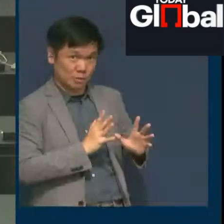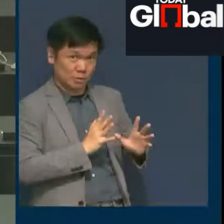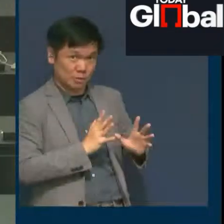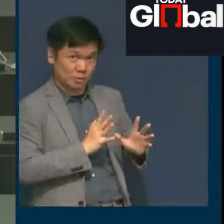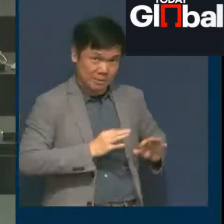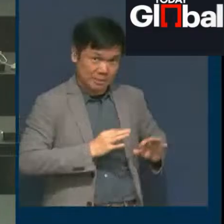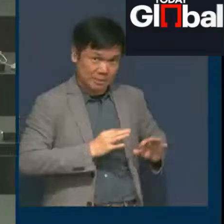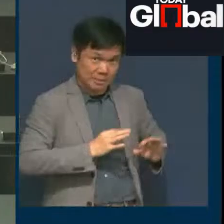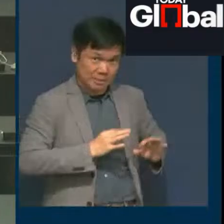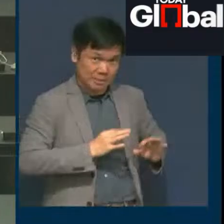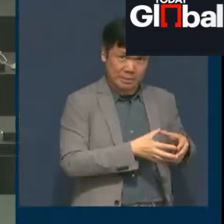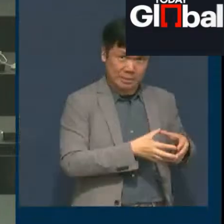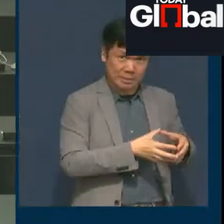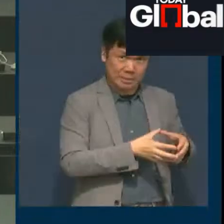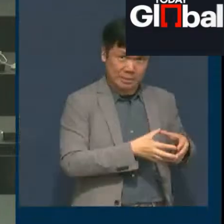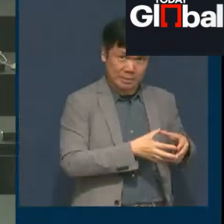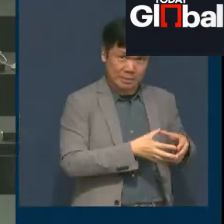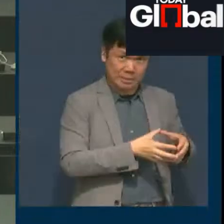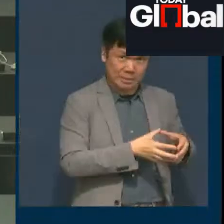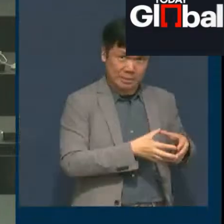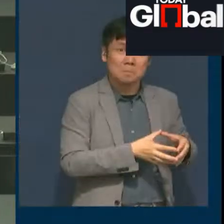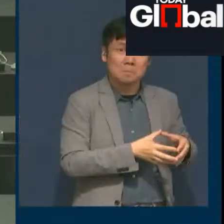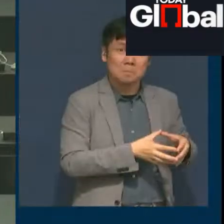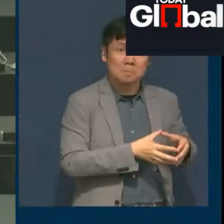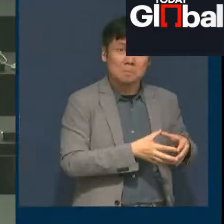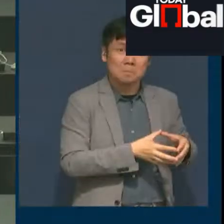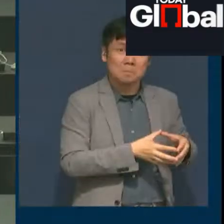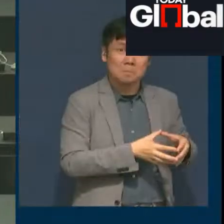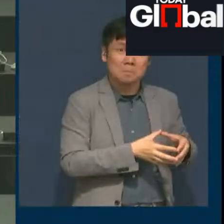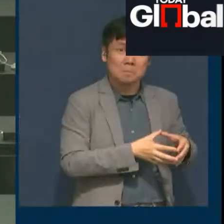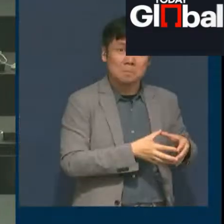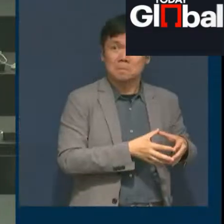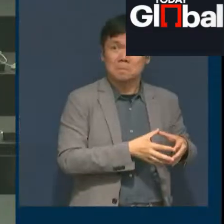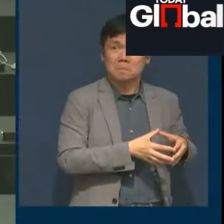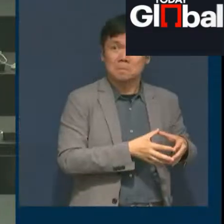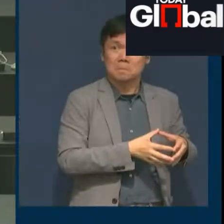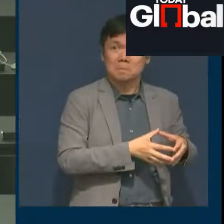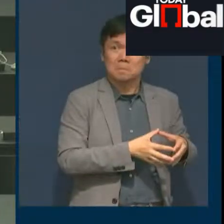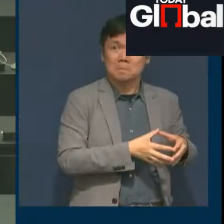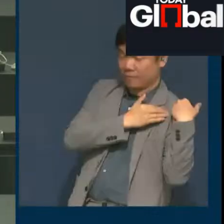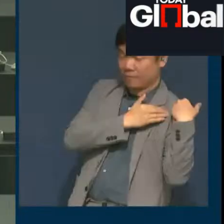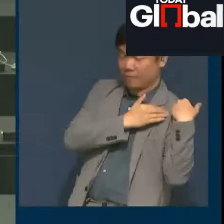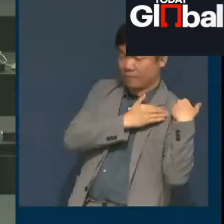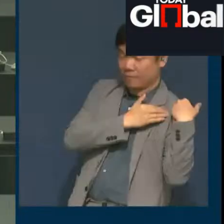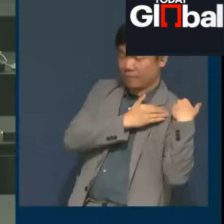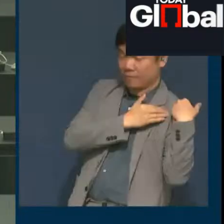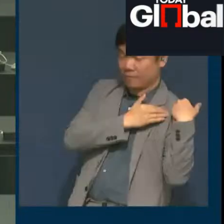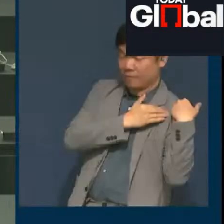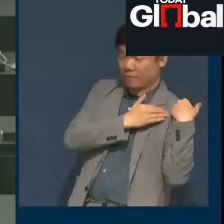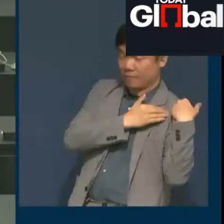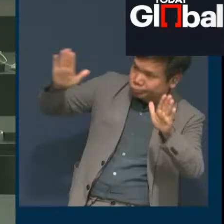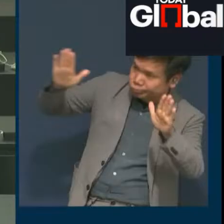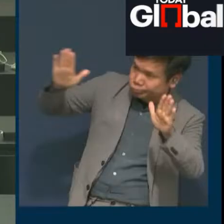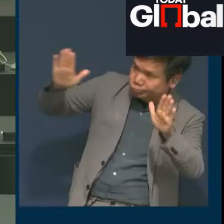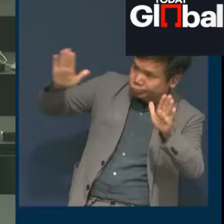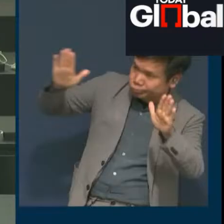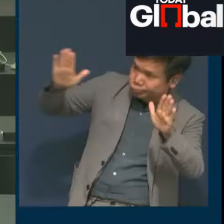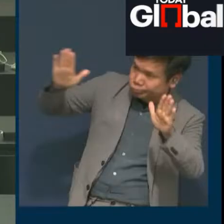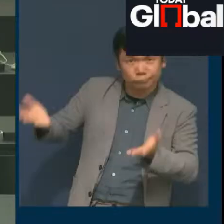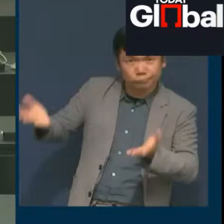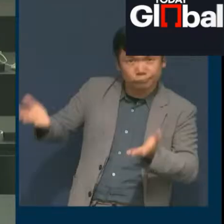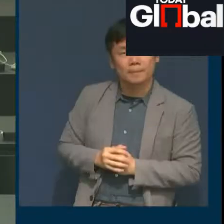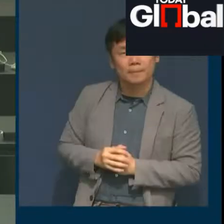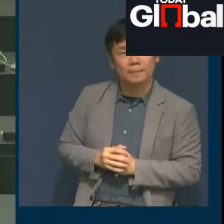is involved in awareness raising, ensuring that the principle of